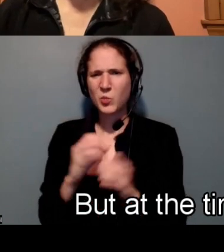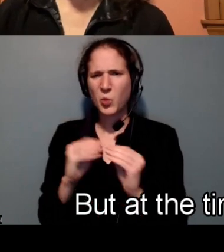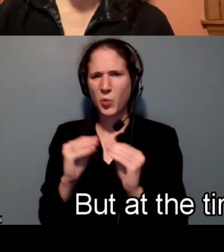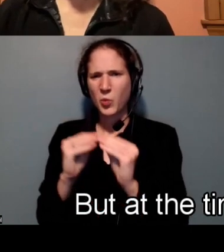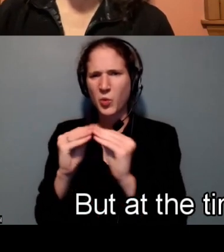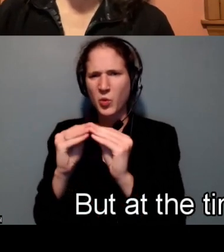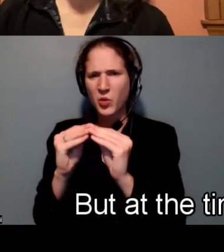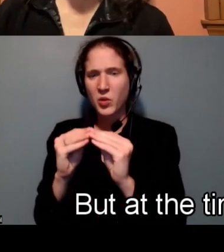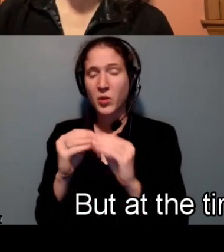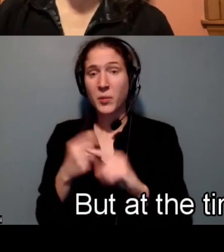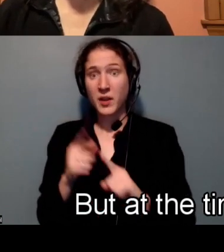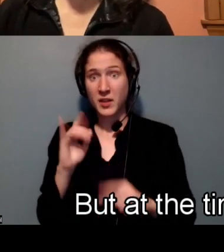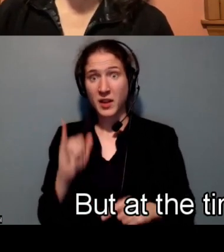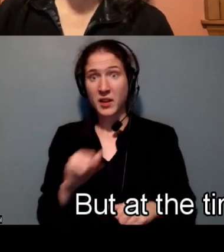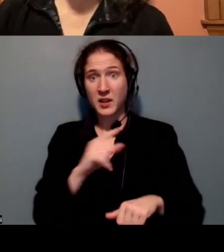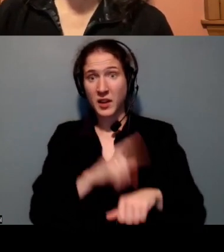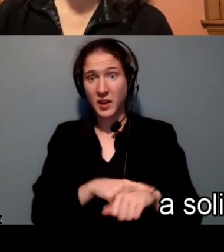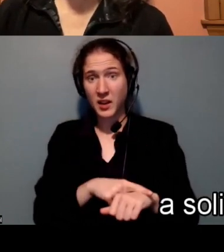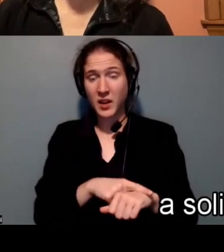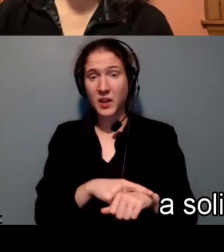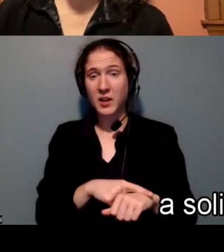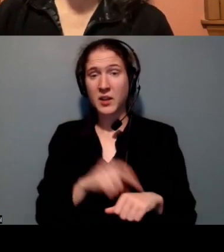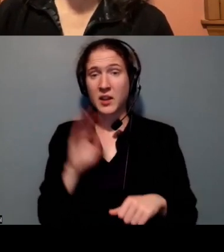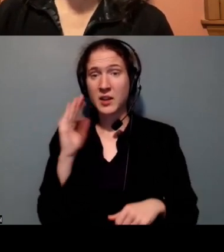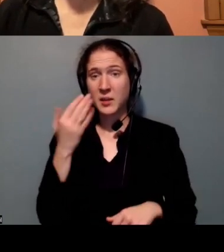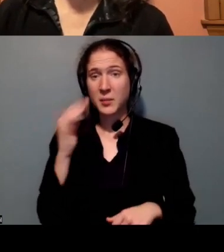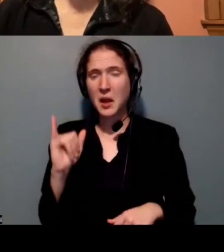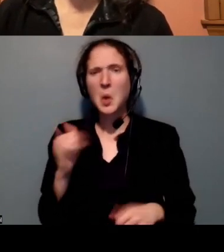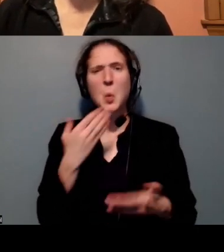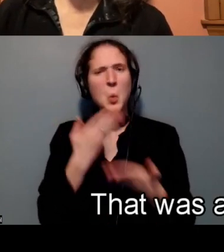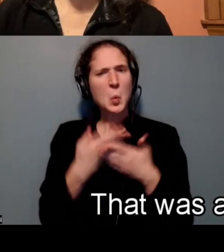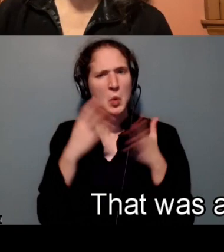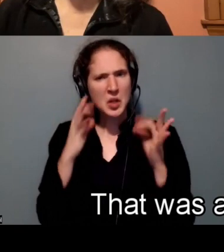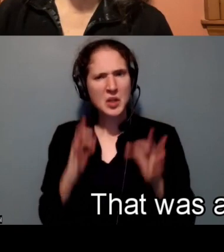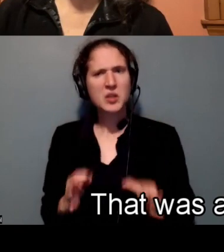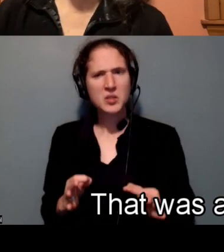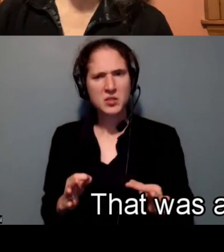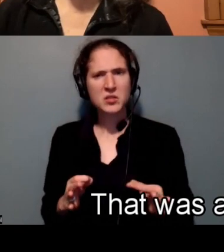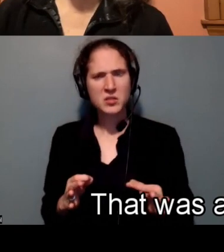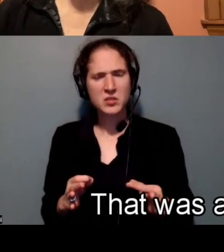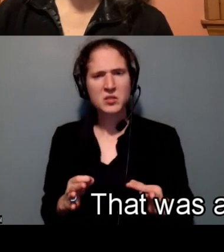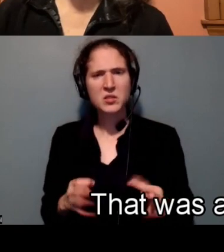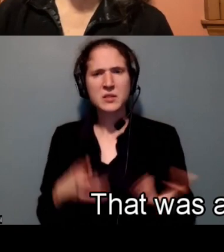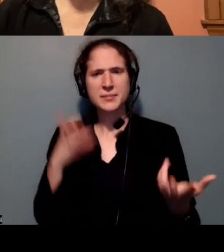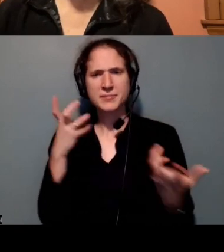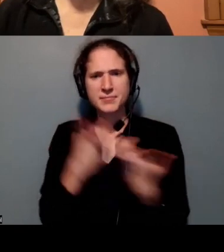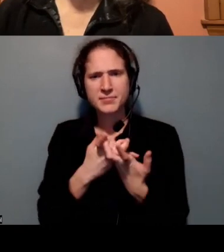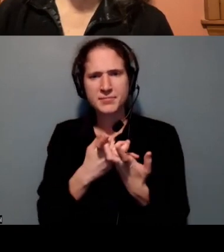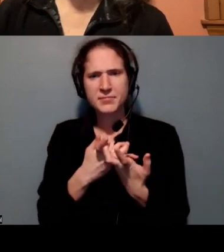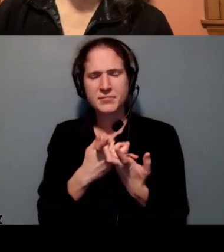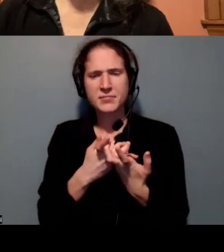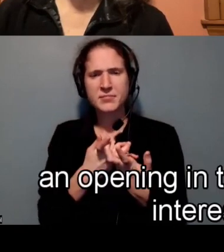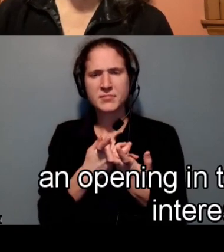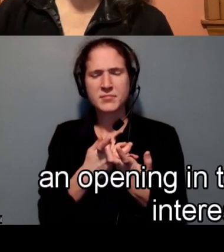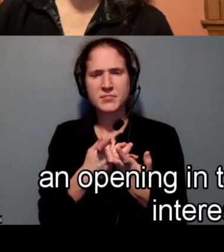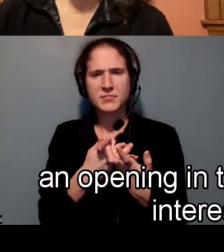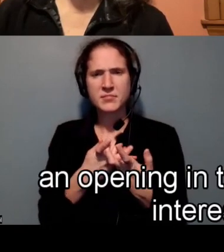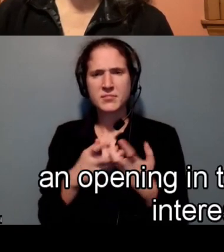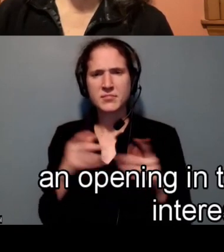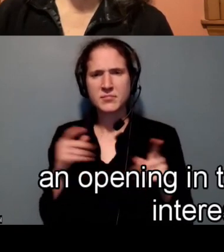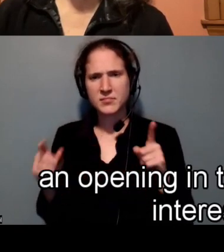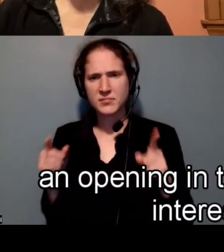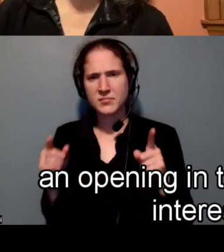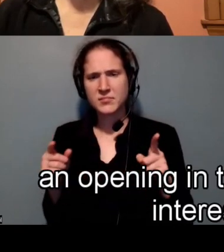the time, it seemed like a solid decision that was a match between an opening